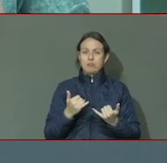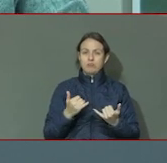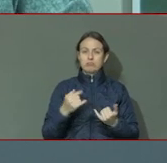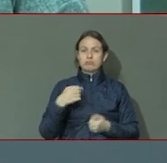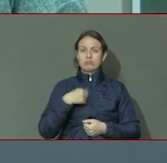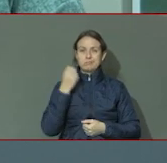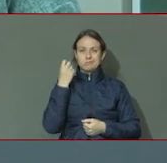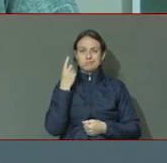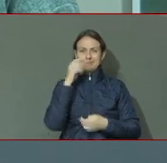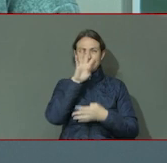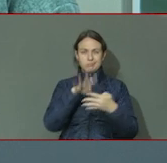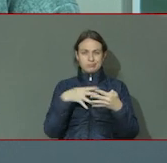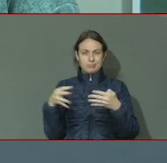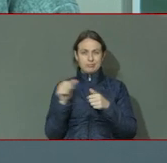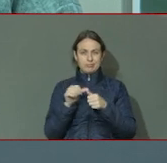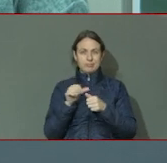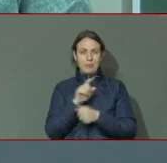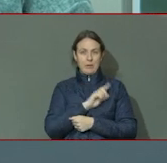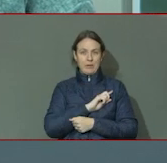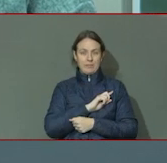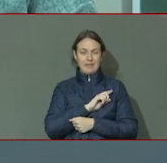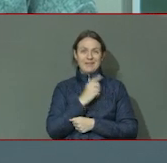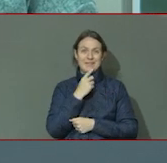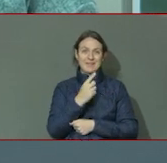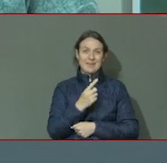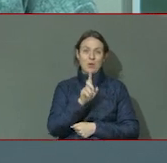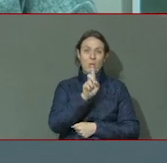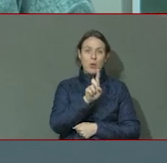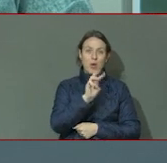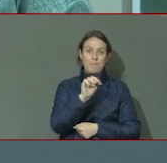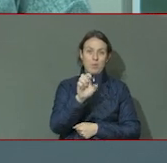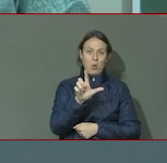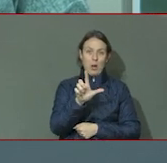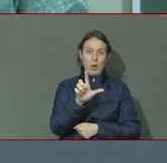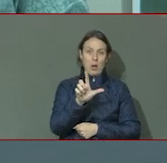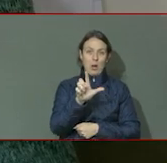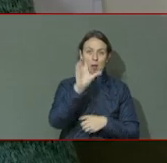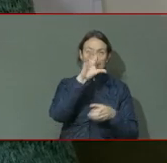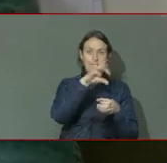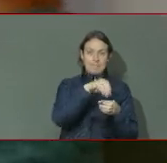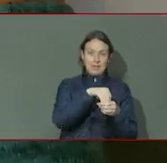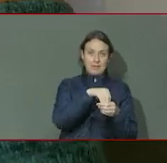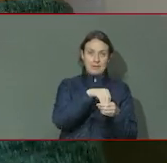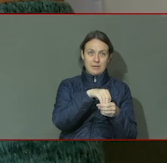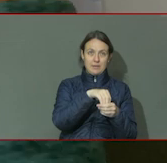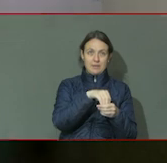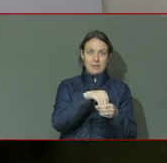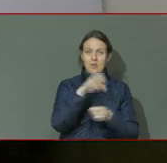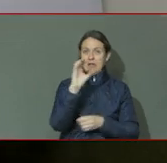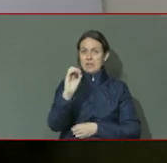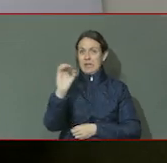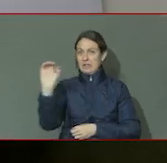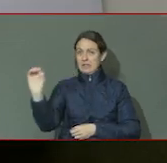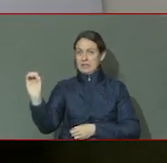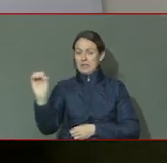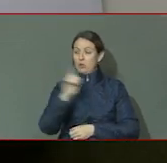me. Initially, they said I put in 1 mole. And I had nothing and I had nothing